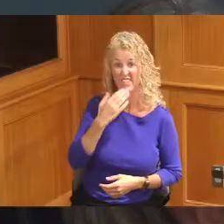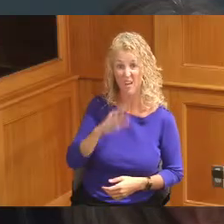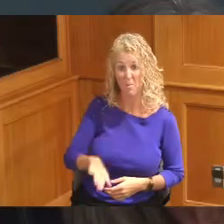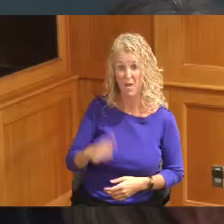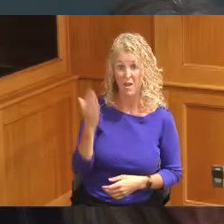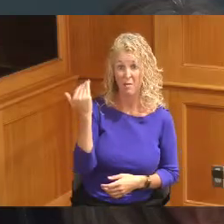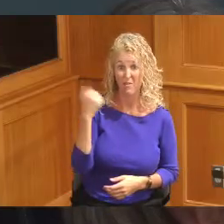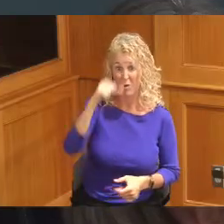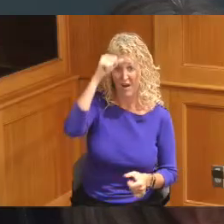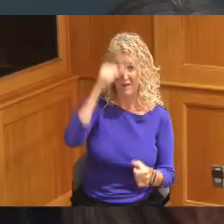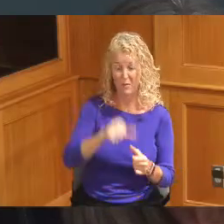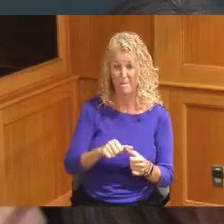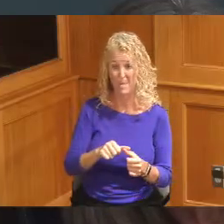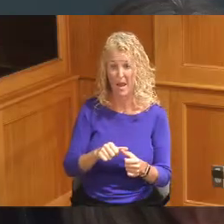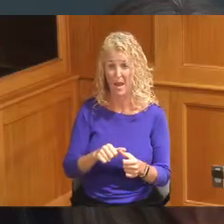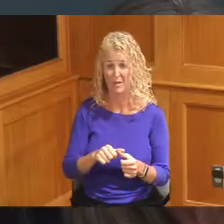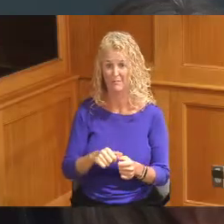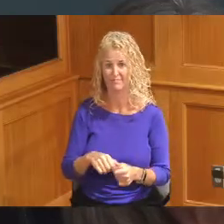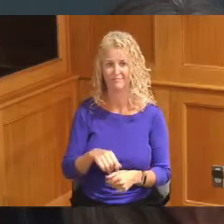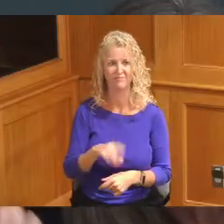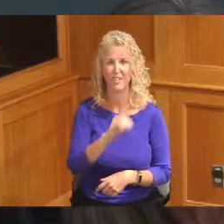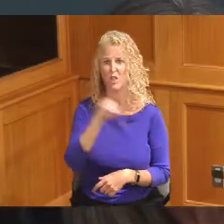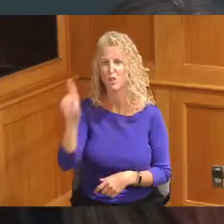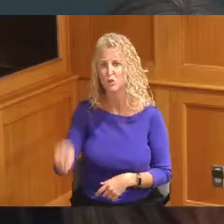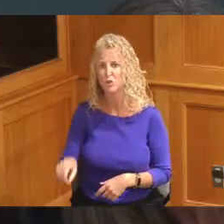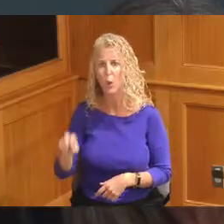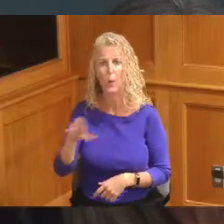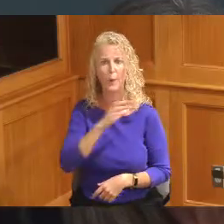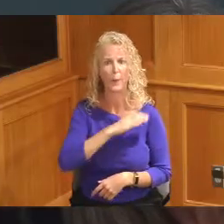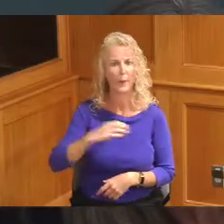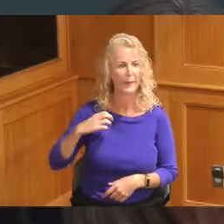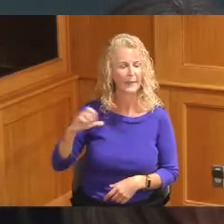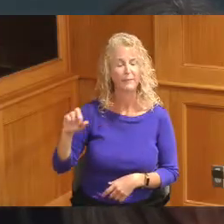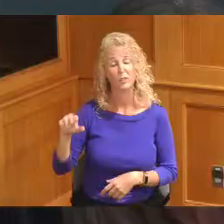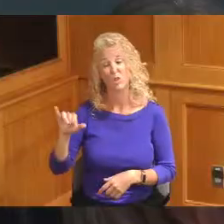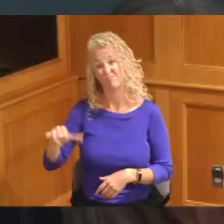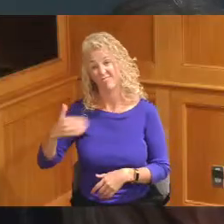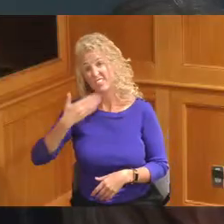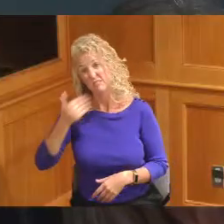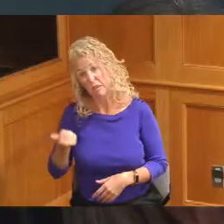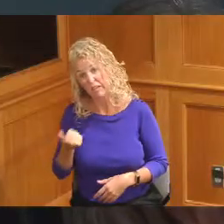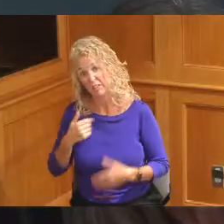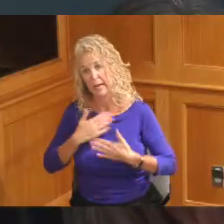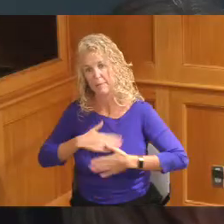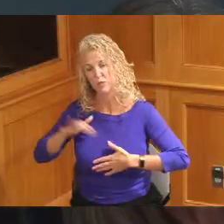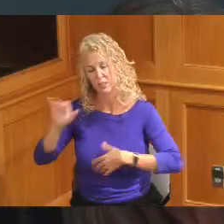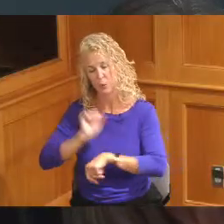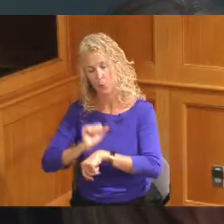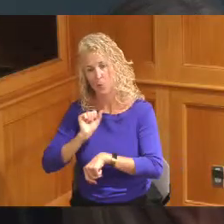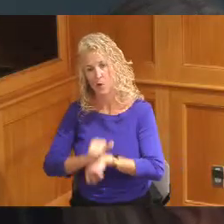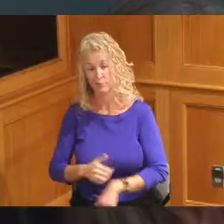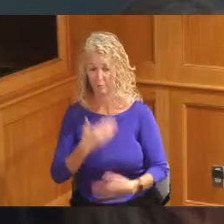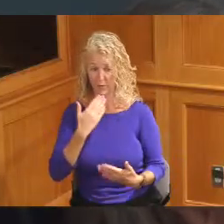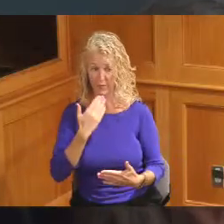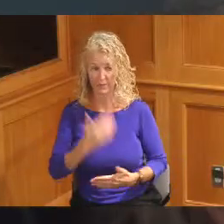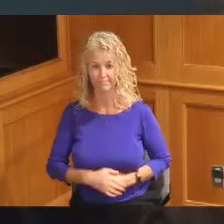before it was like Detroit or Cleveland or whatever. So appreciate that. Yes, ma'am. Thank you. Thank